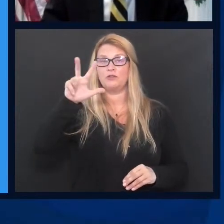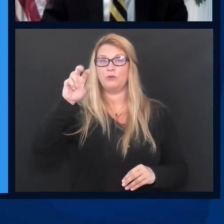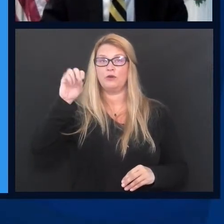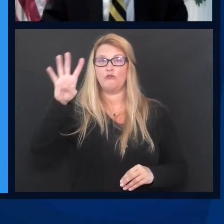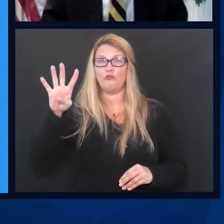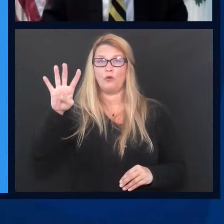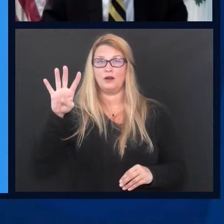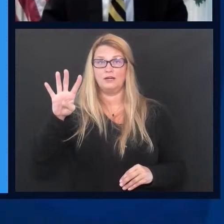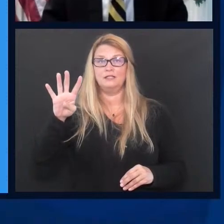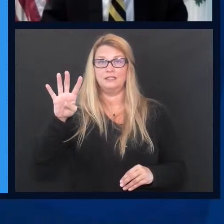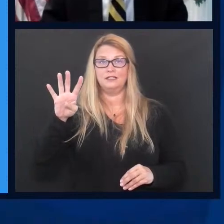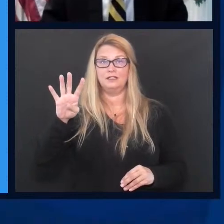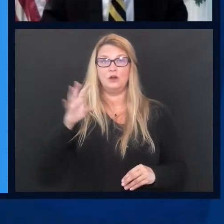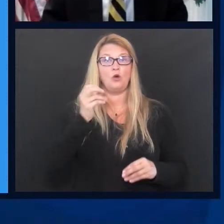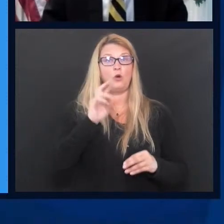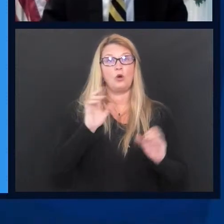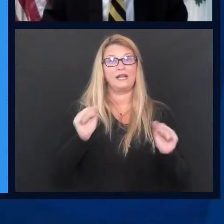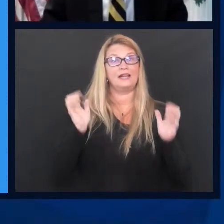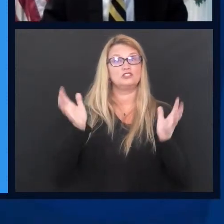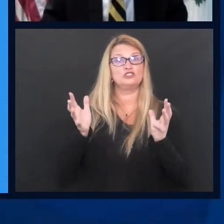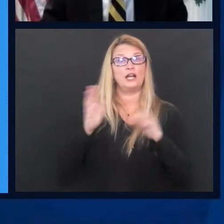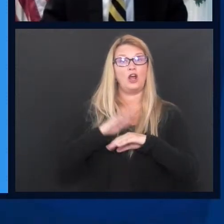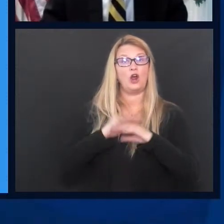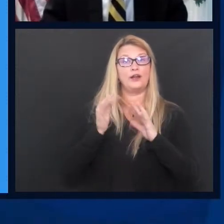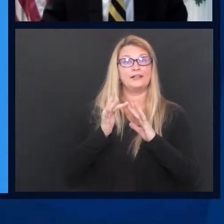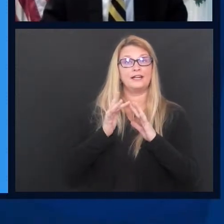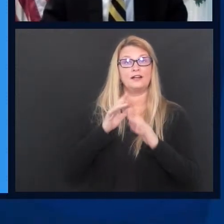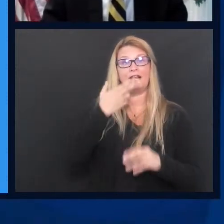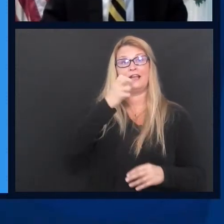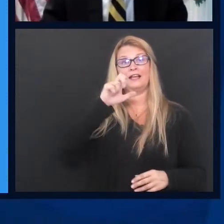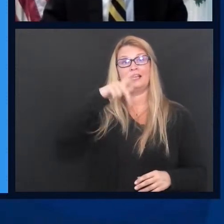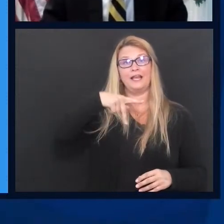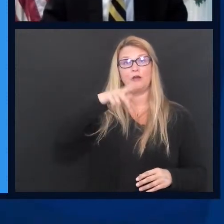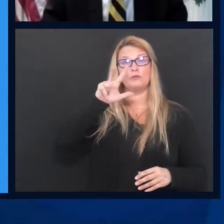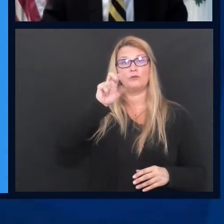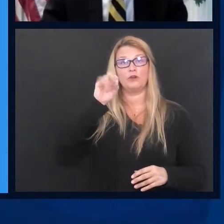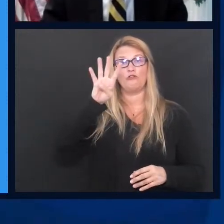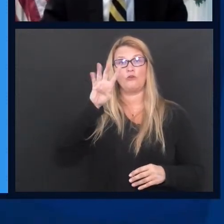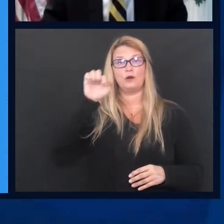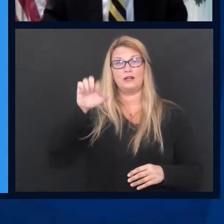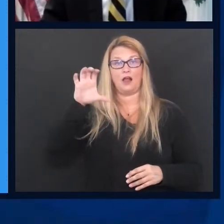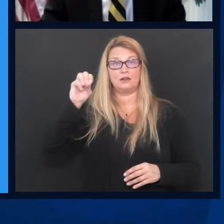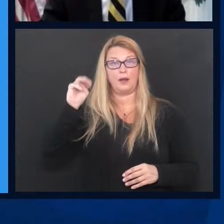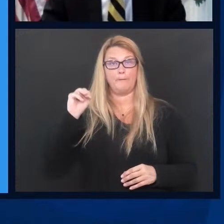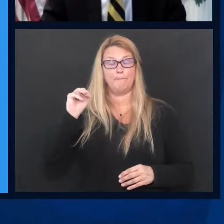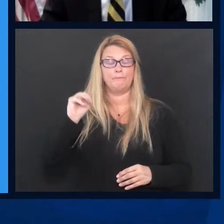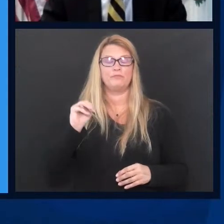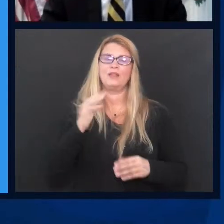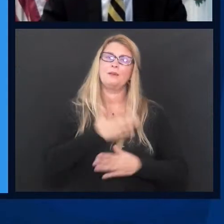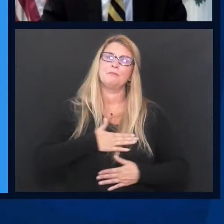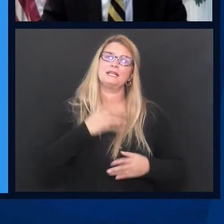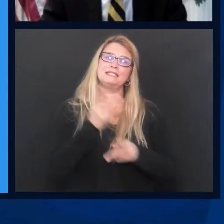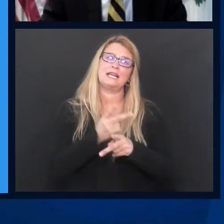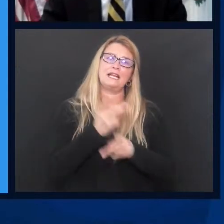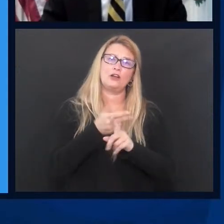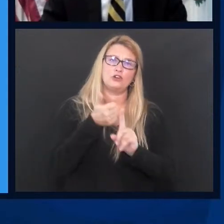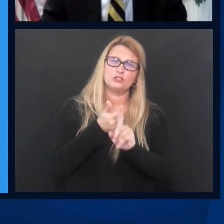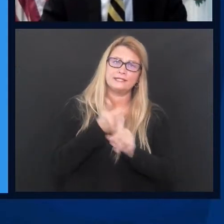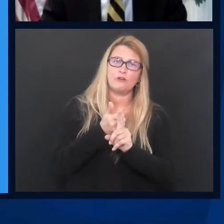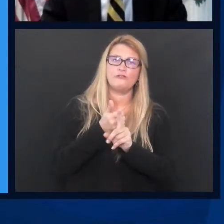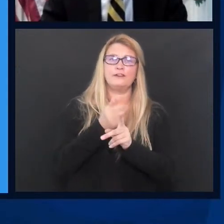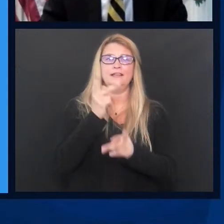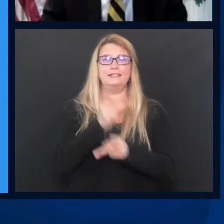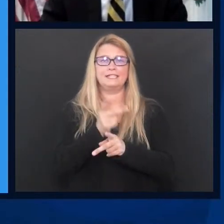1-877-HELP-304, or by chatting online at help304.com. So please take care of yourself and take care of each other.